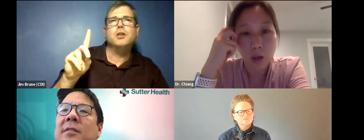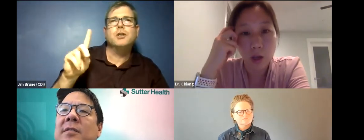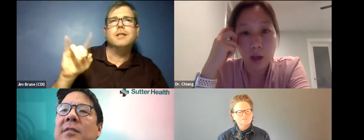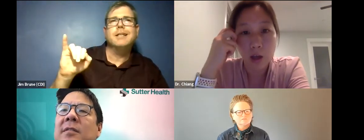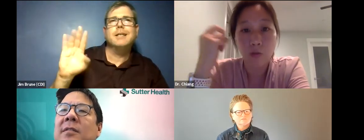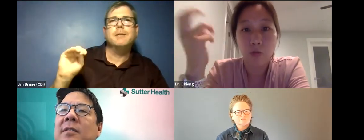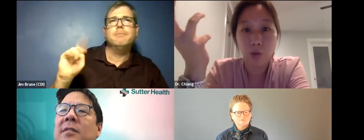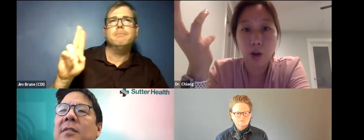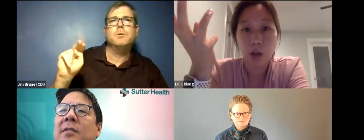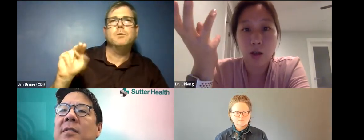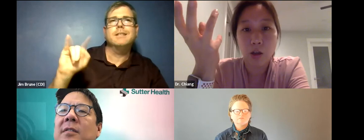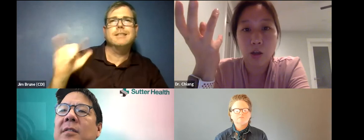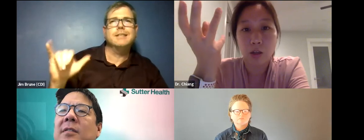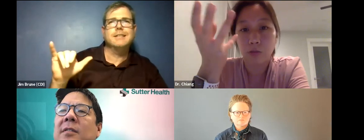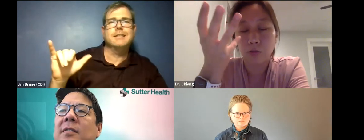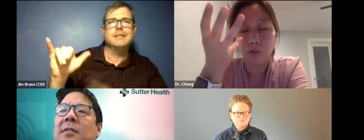people